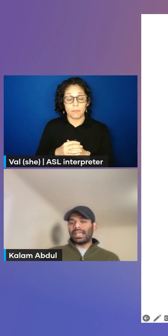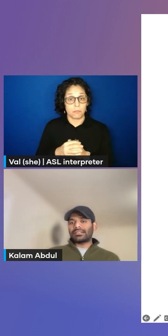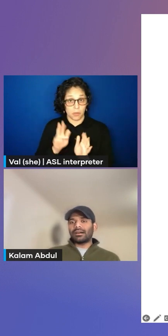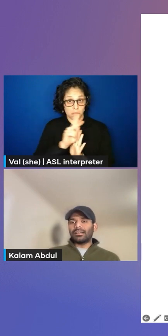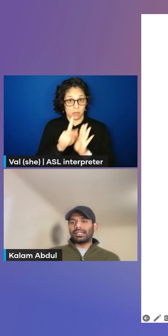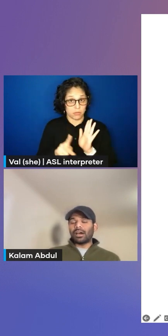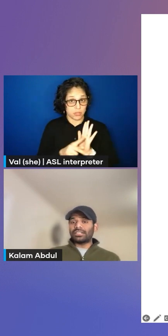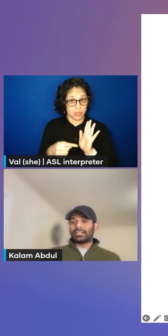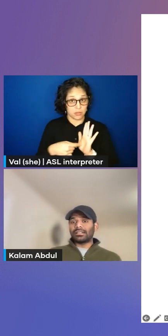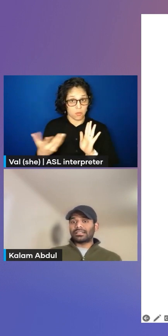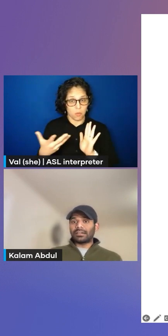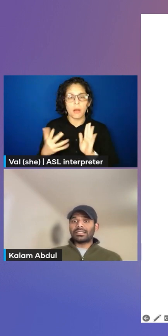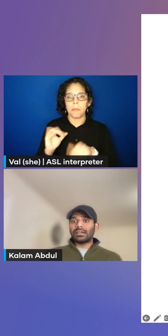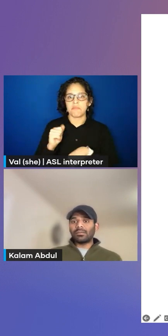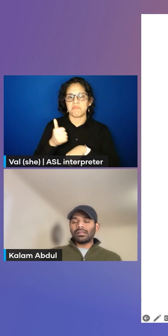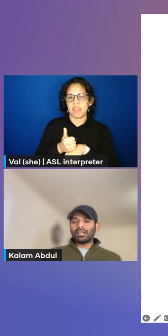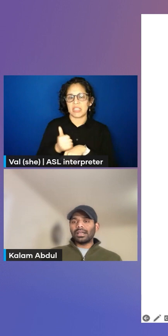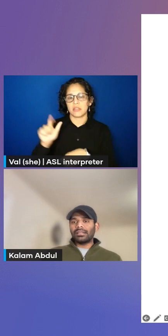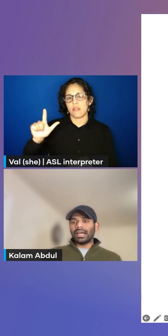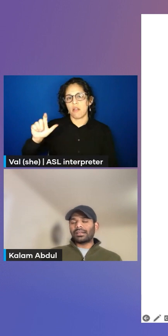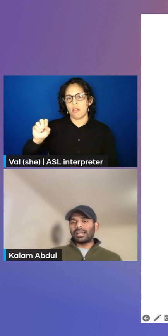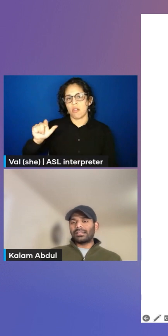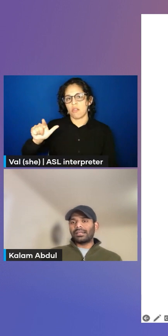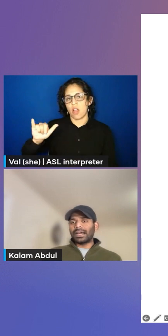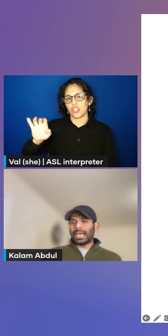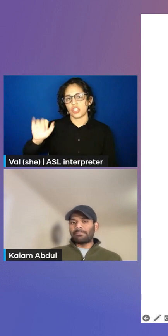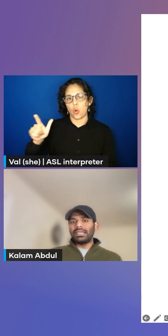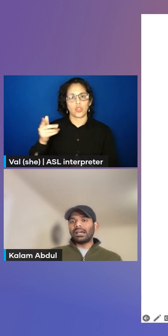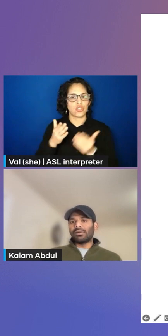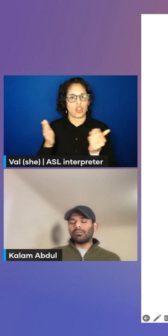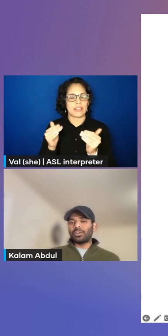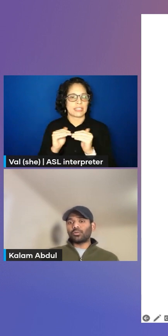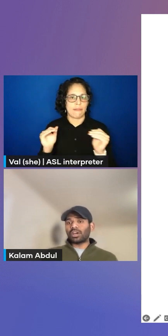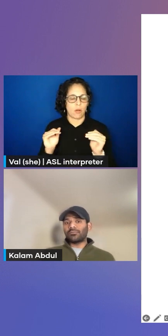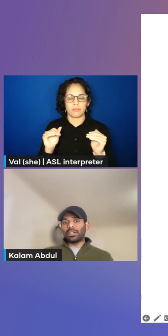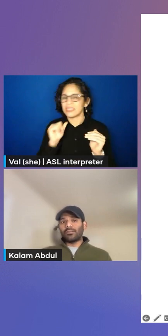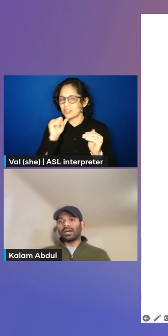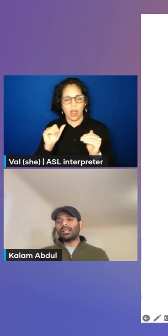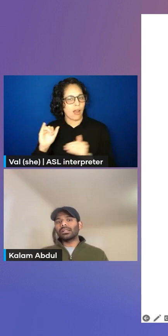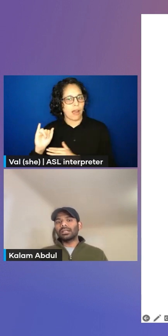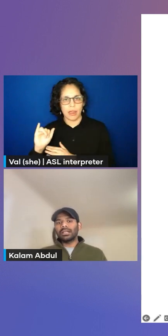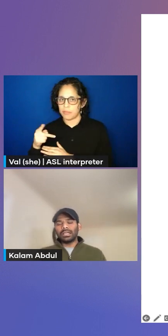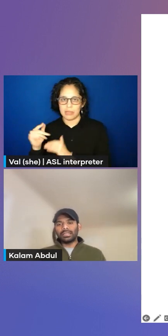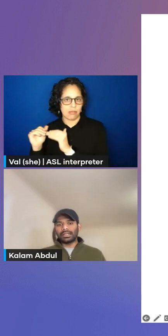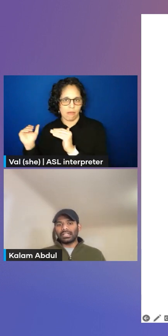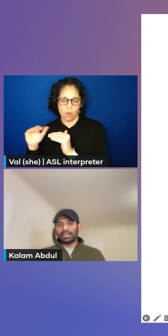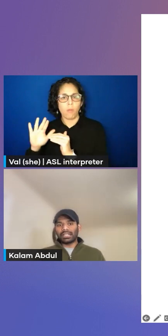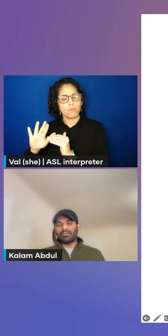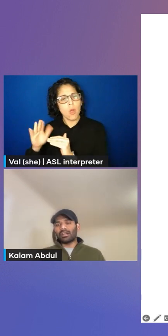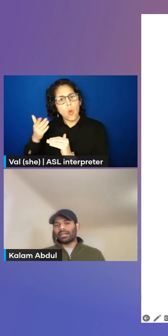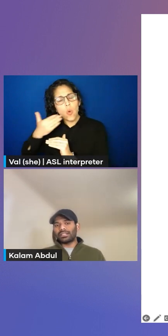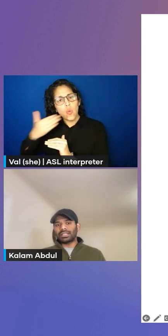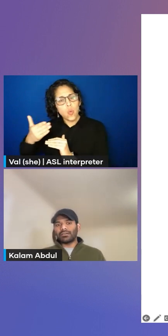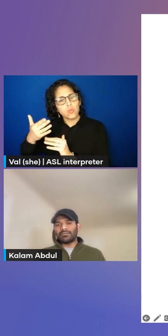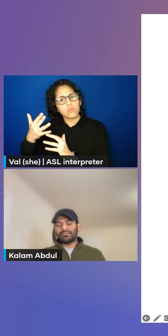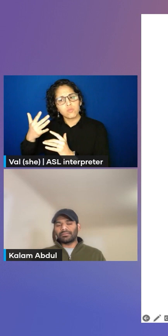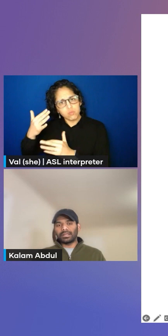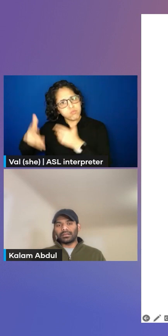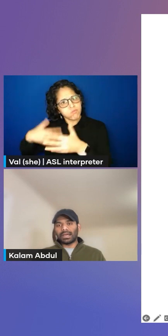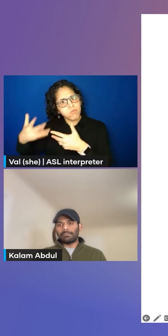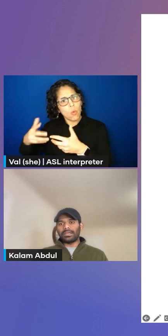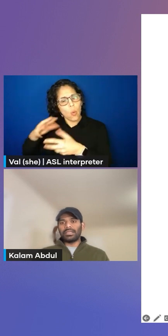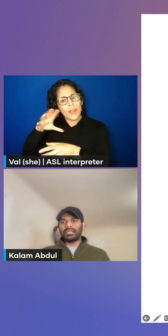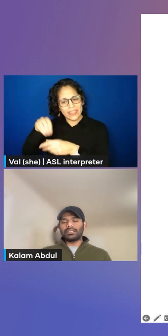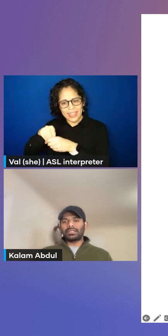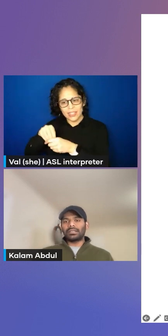are based on the logical service level, not at the IP level, which works very well in the dynamic environment. So, if